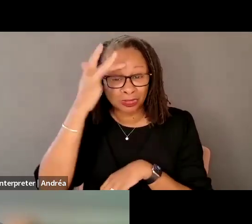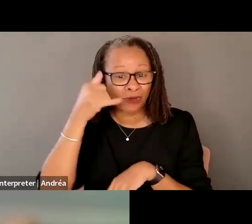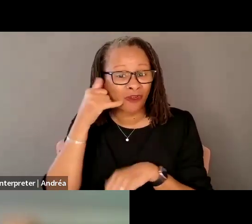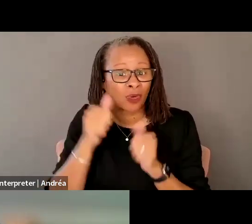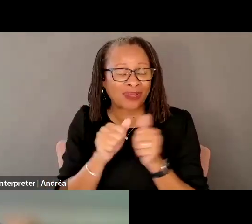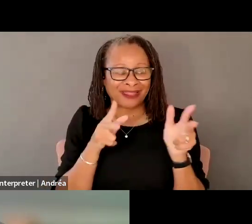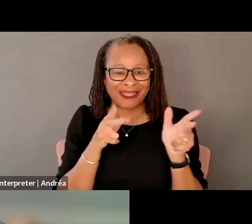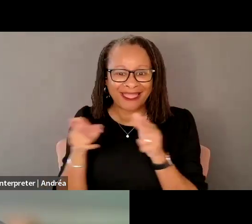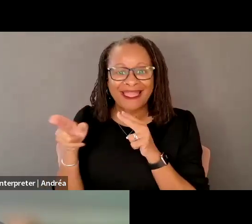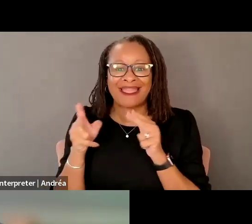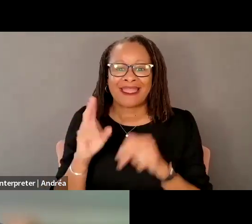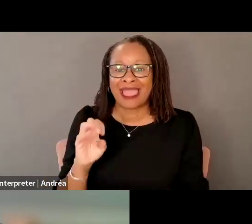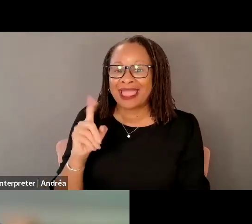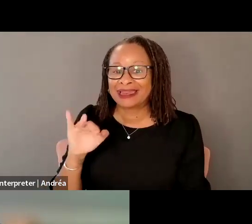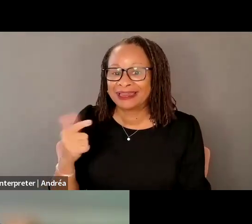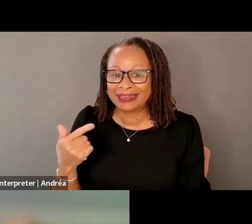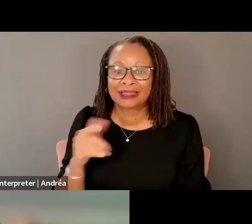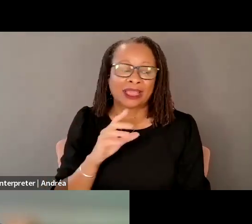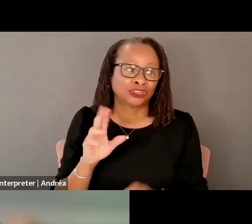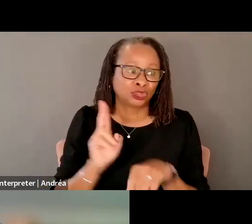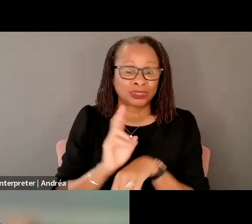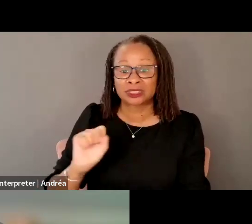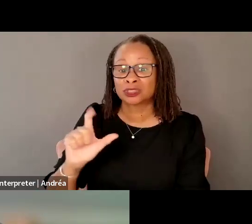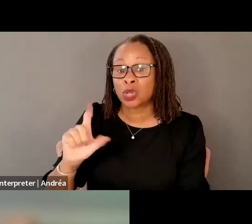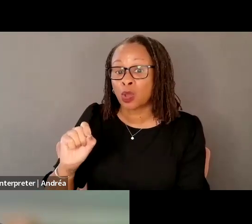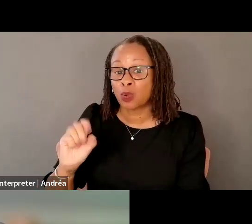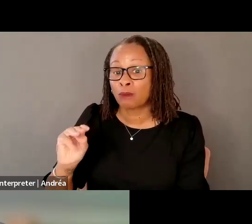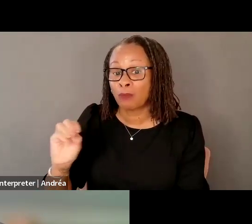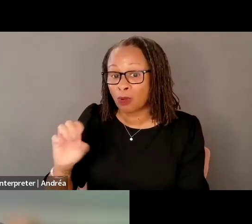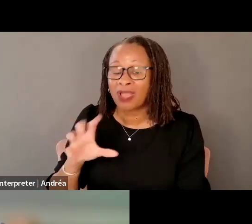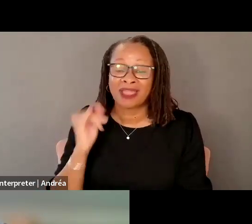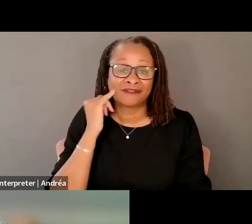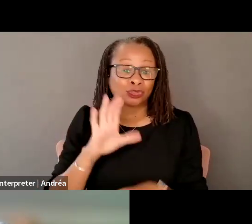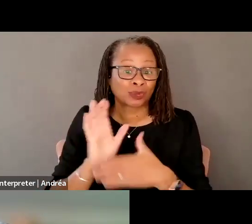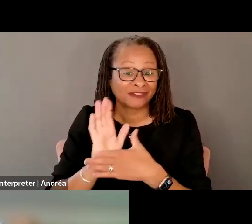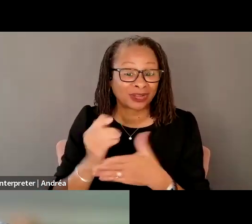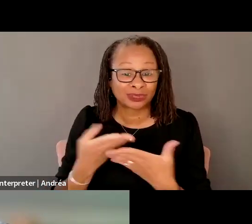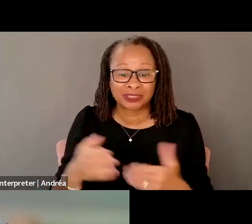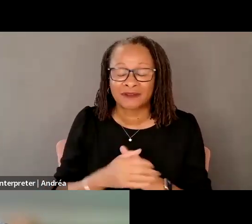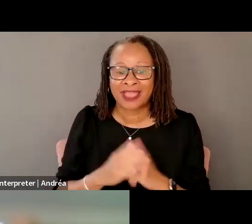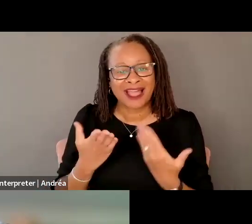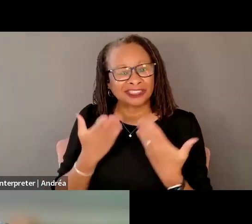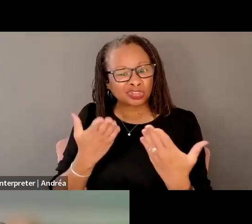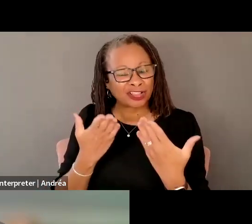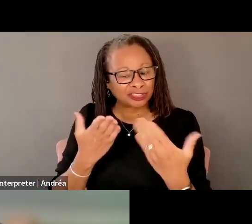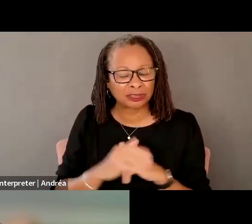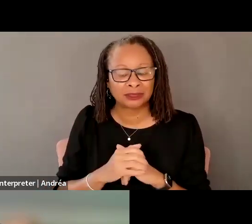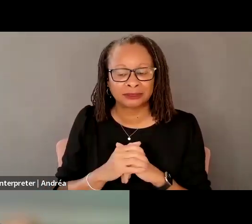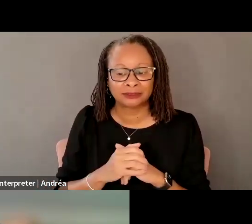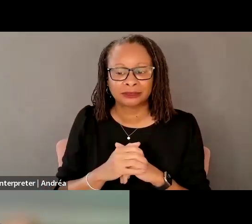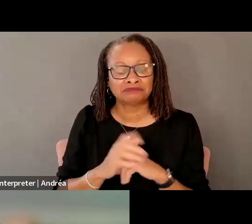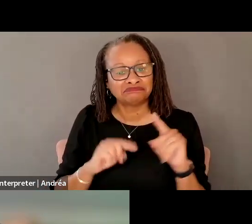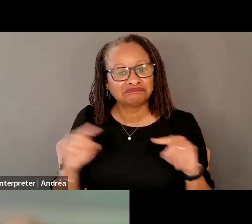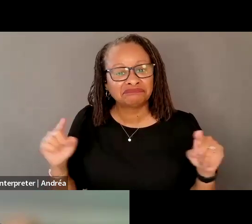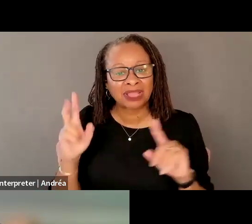editing the photo and making it go in slow mo if you're doing video and stuff. So I suggest that there's maybe those sorts of variants